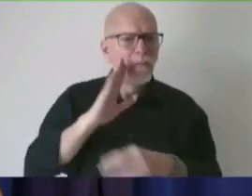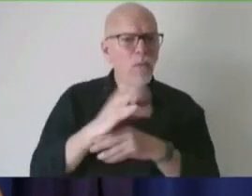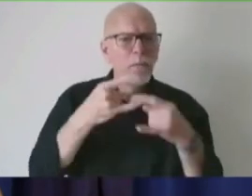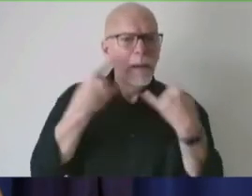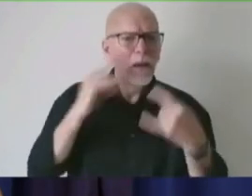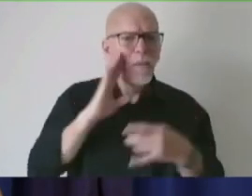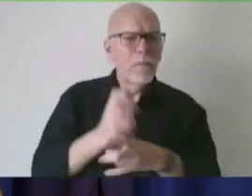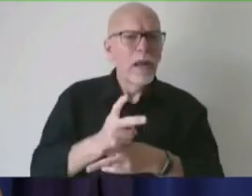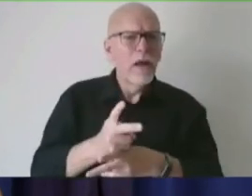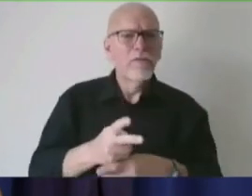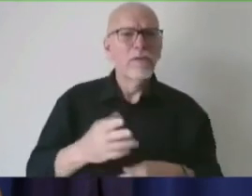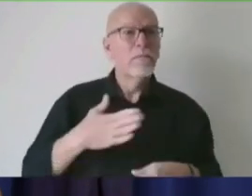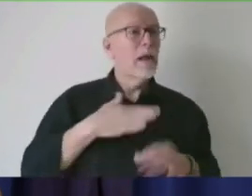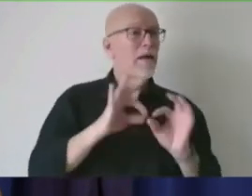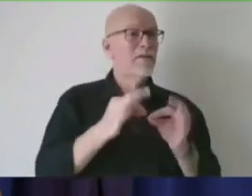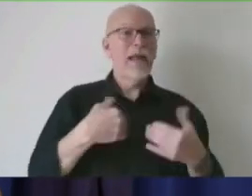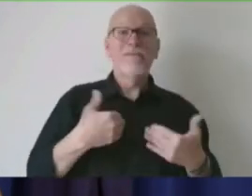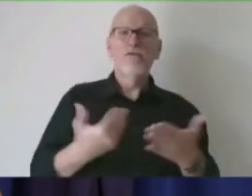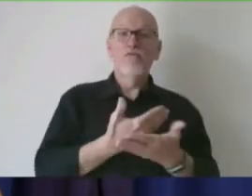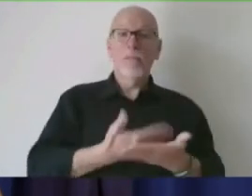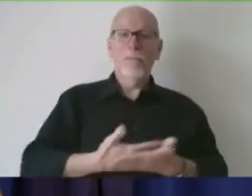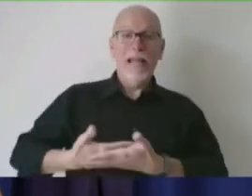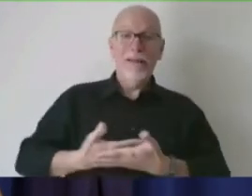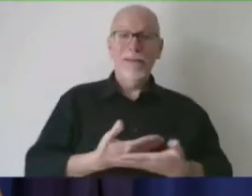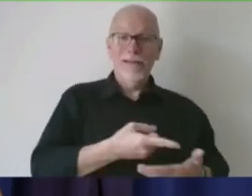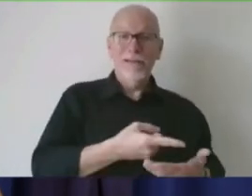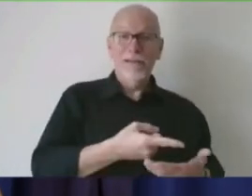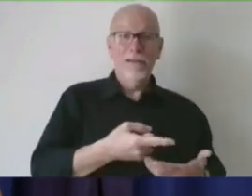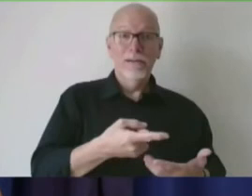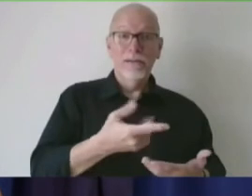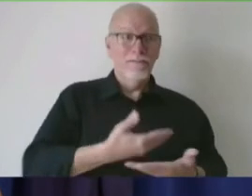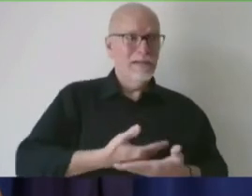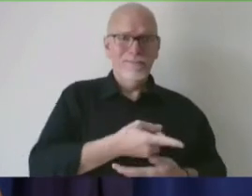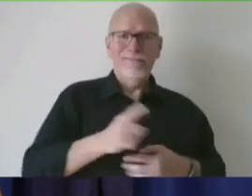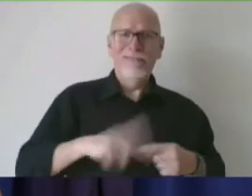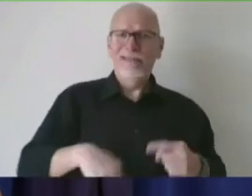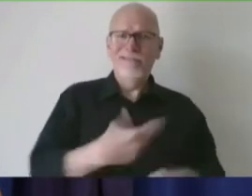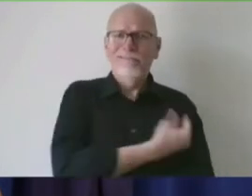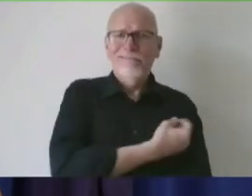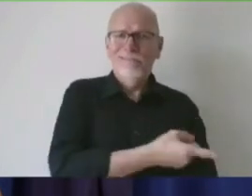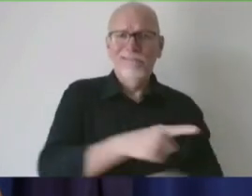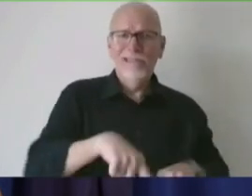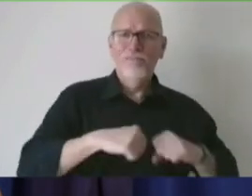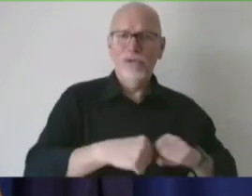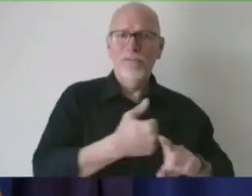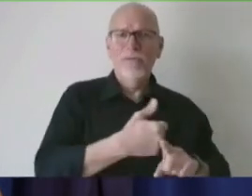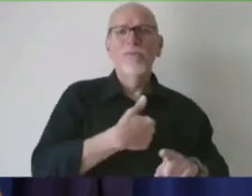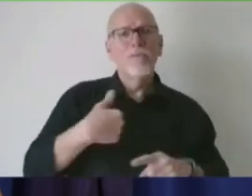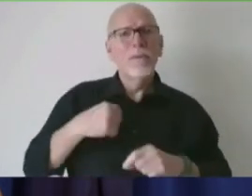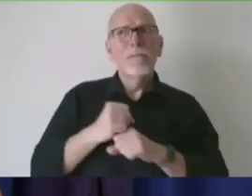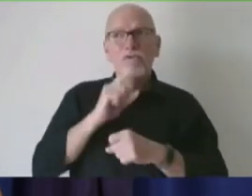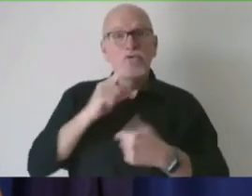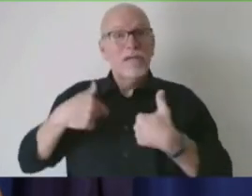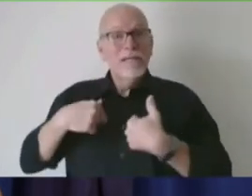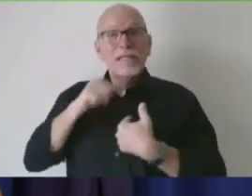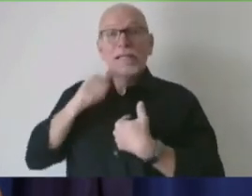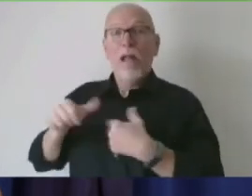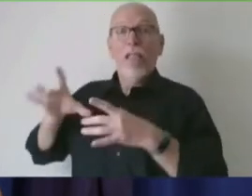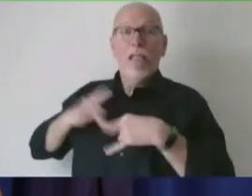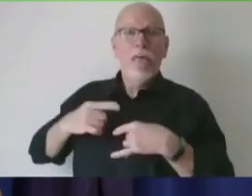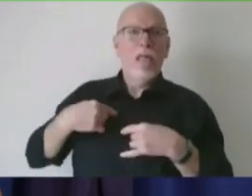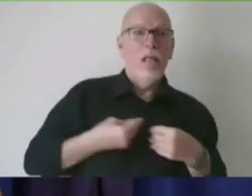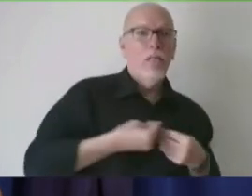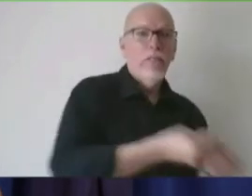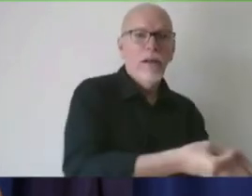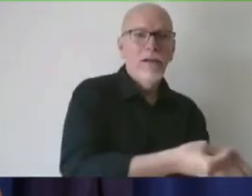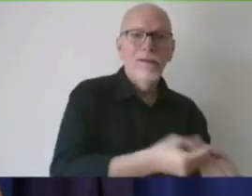In my family, I have a new baby coming at the end of the month, and those little infants, they can't be vaccinated. So what I'm trying to do is make sure that I don't get sick and take something home to